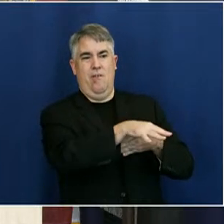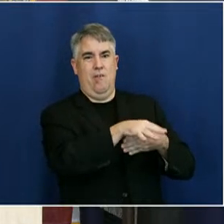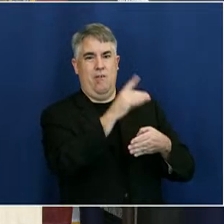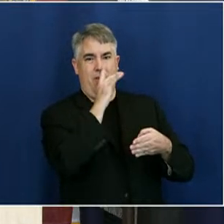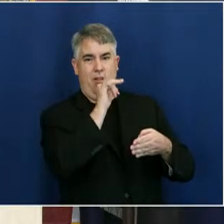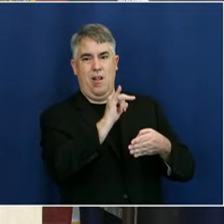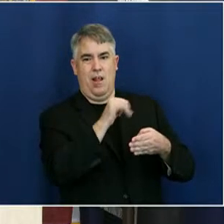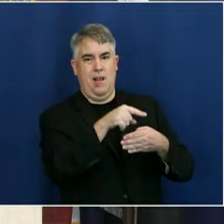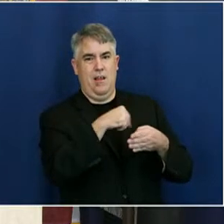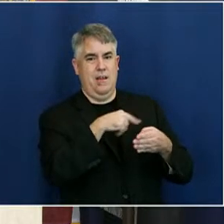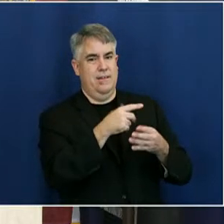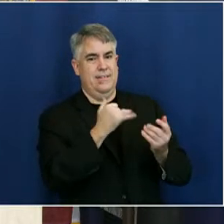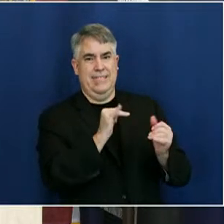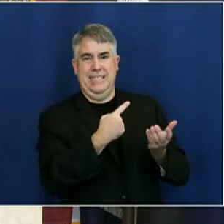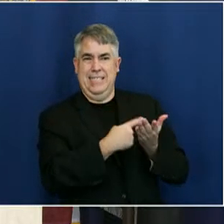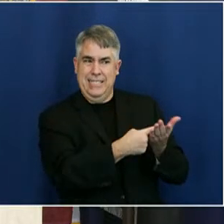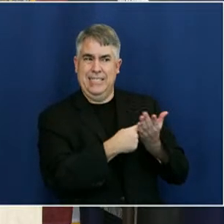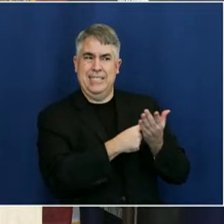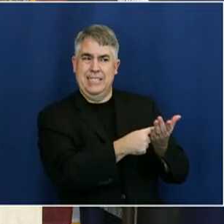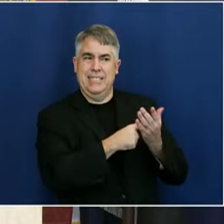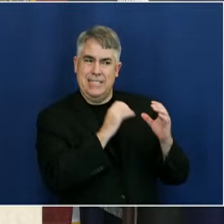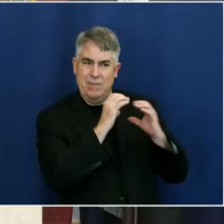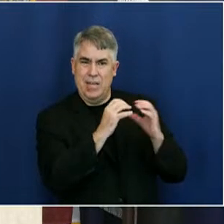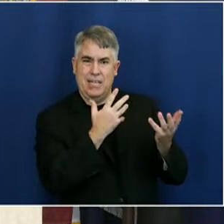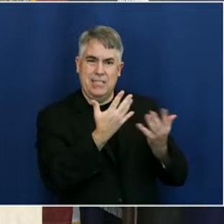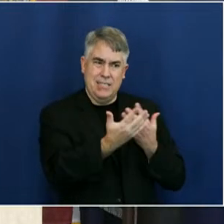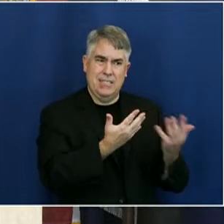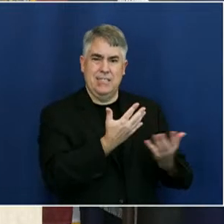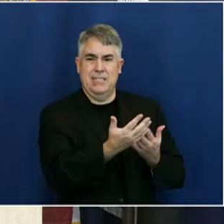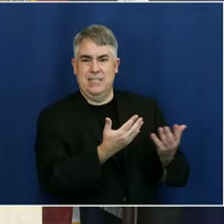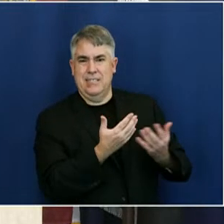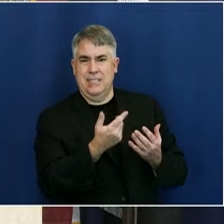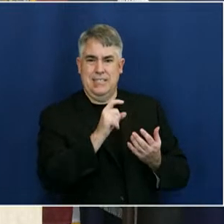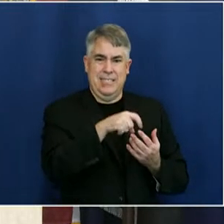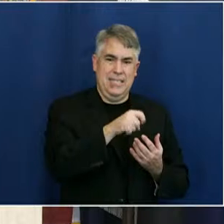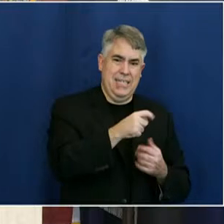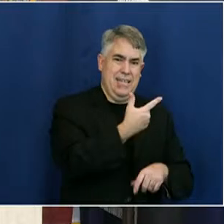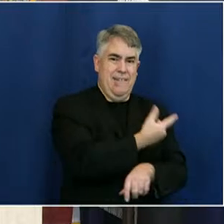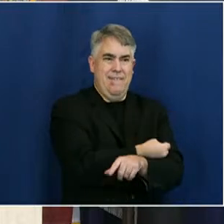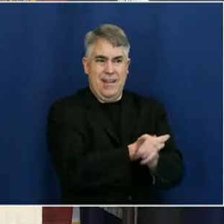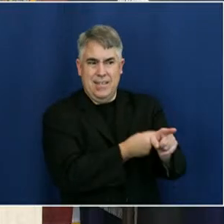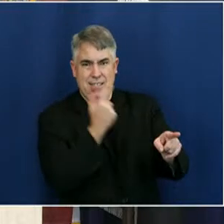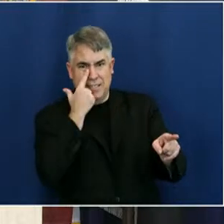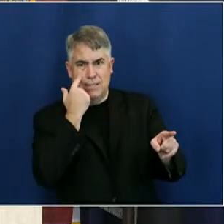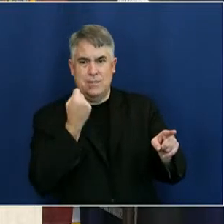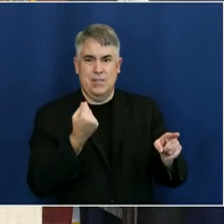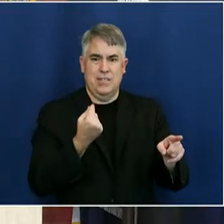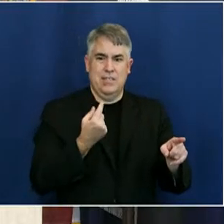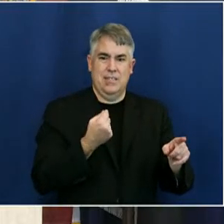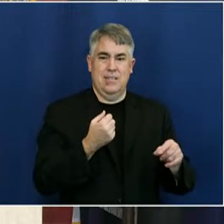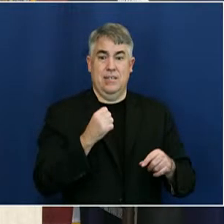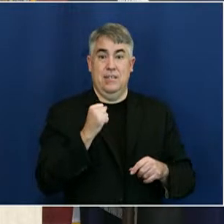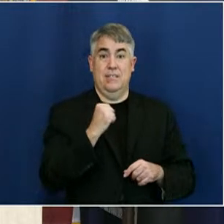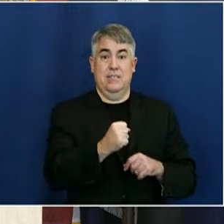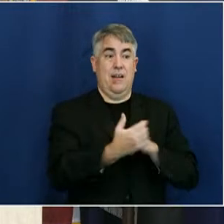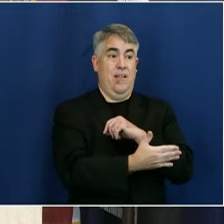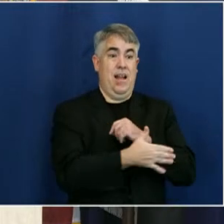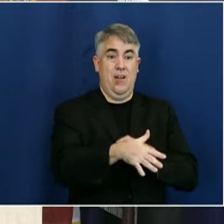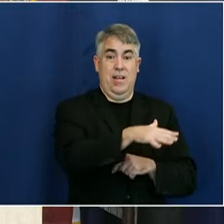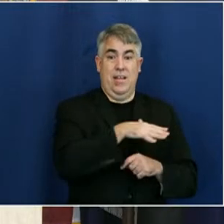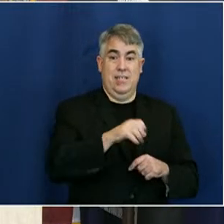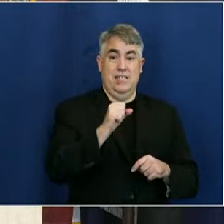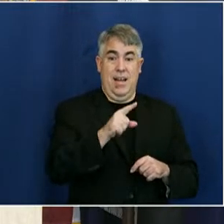that dialogue as we're trying to address the vaccination need beyond South County and also in Baja